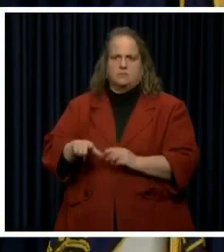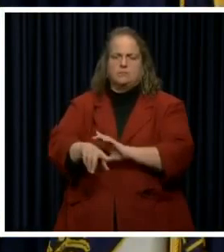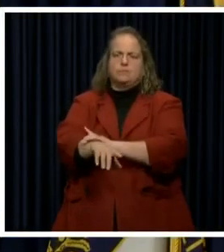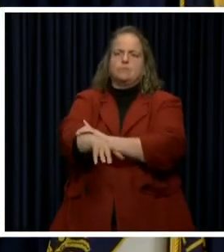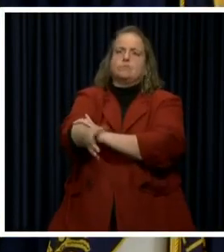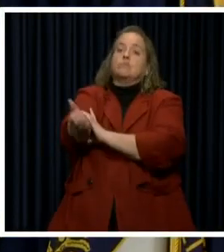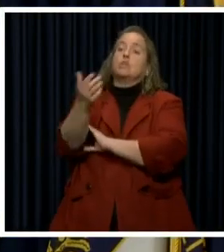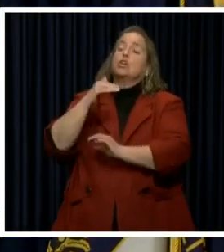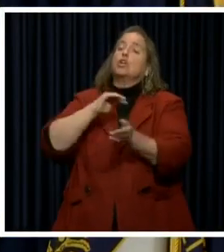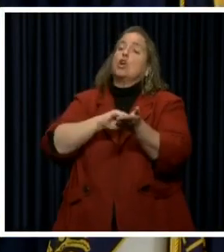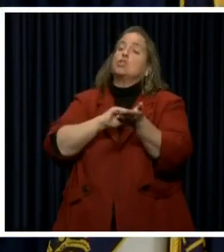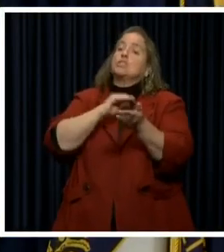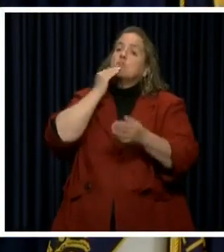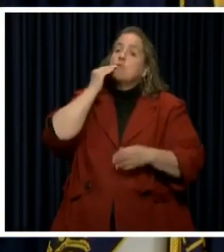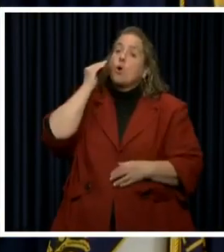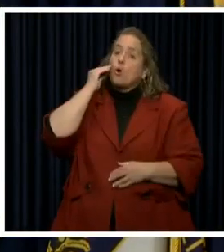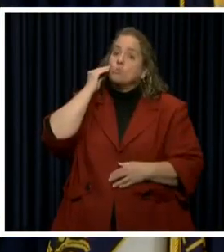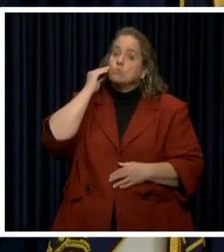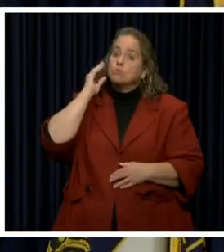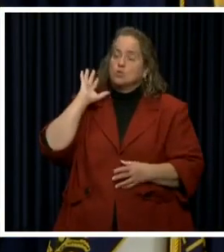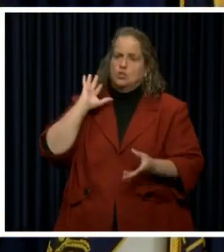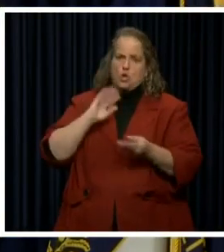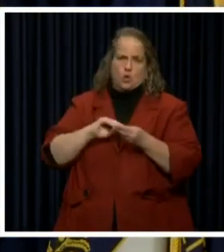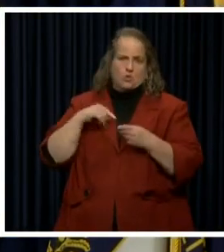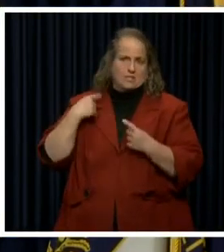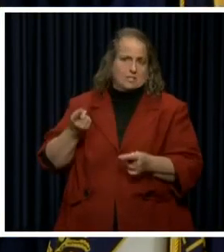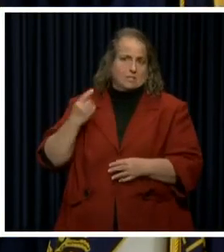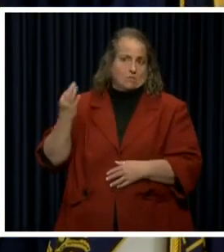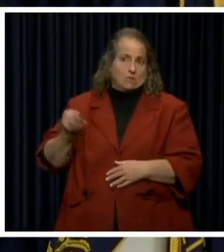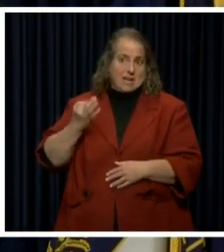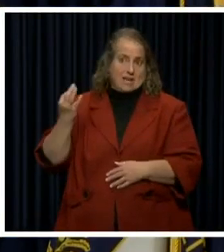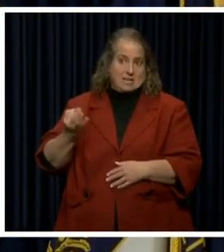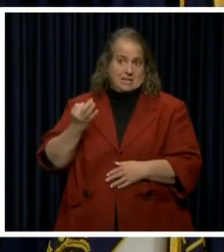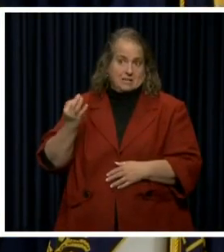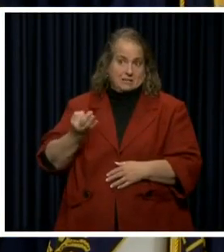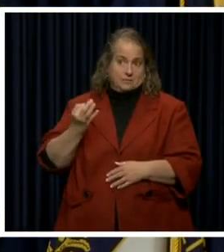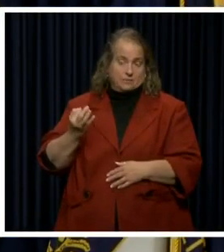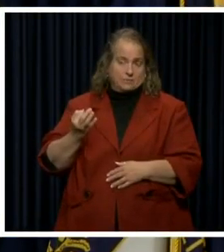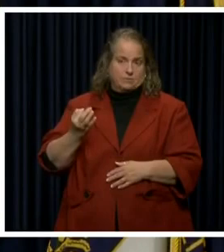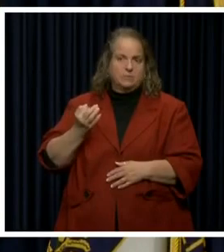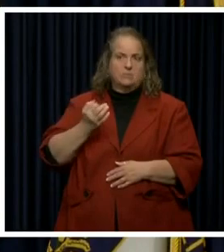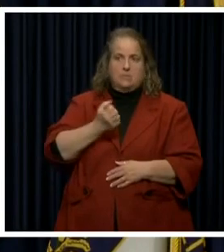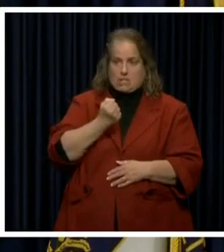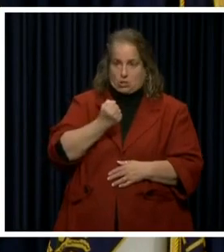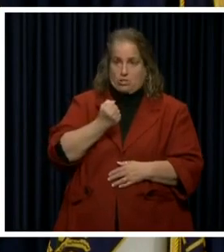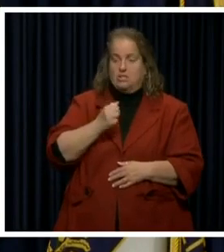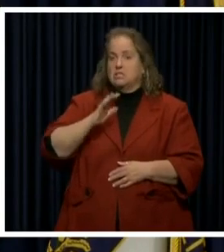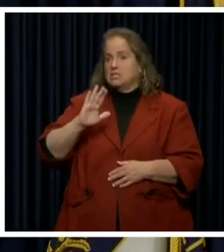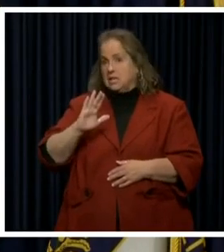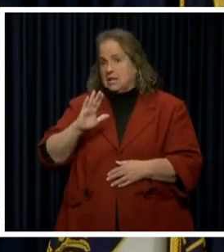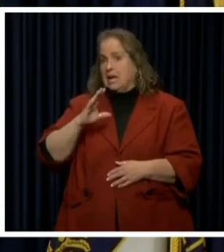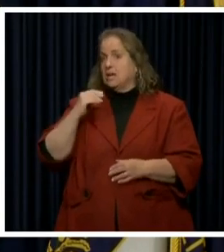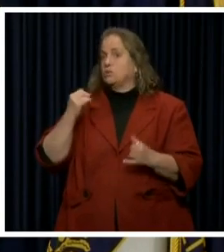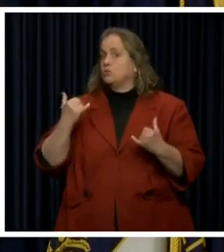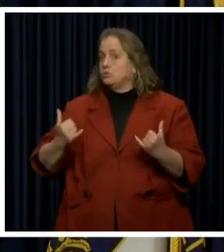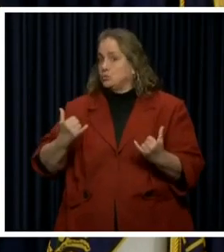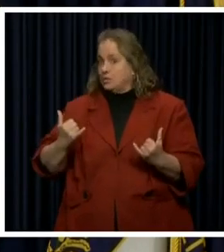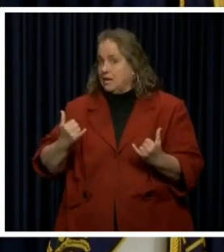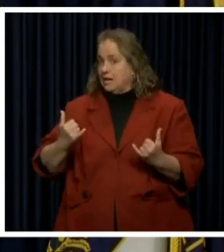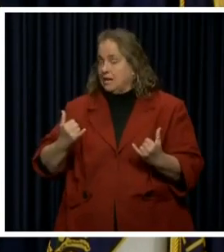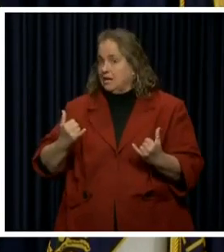care facilities. This is a total since Friday. So this is Saturday, Sunday, and